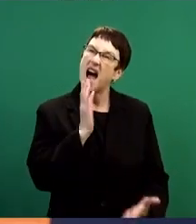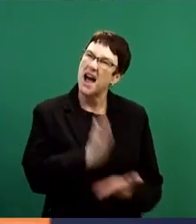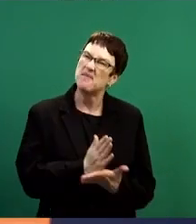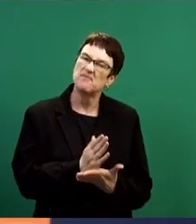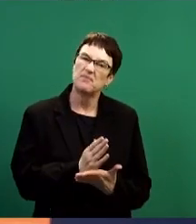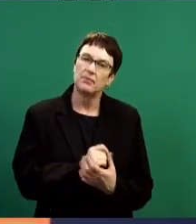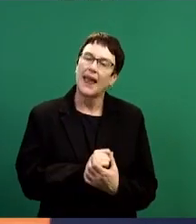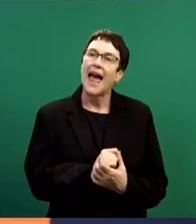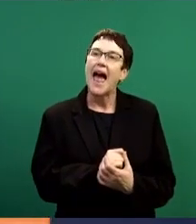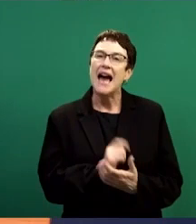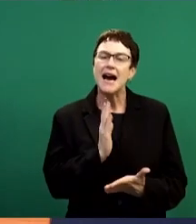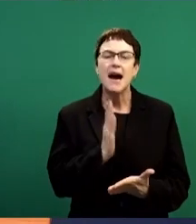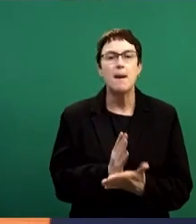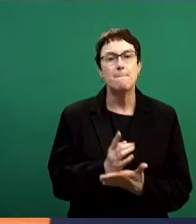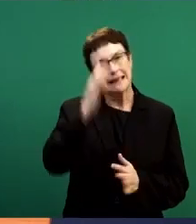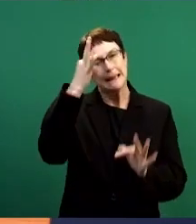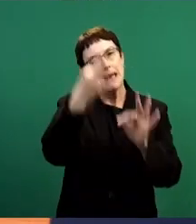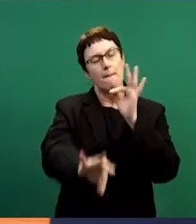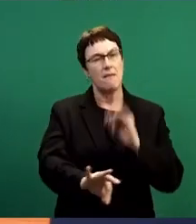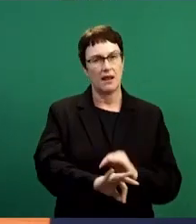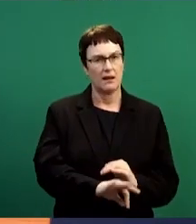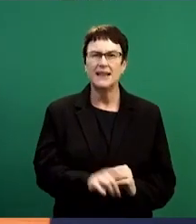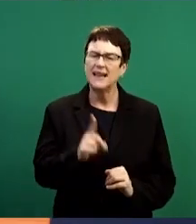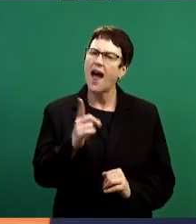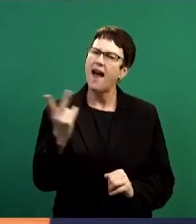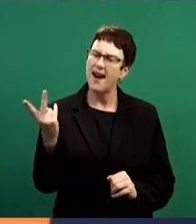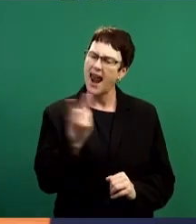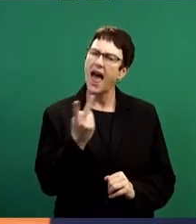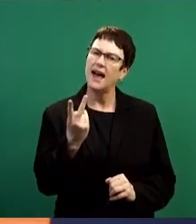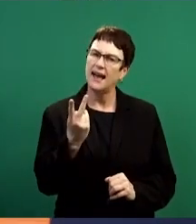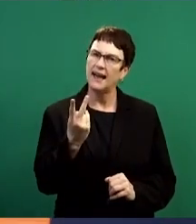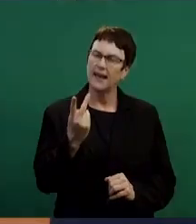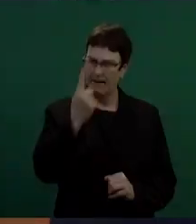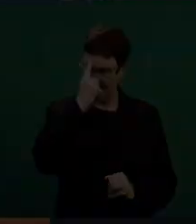very reckless in terms of policy.